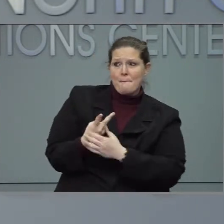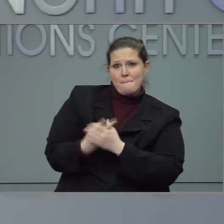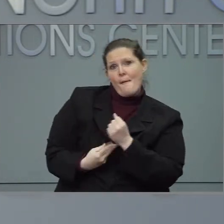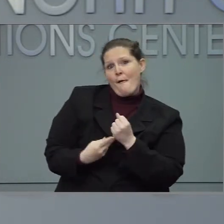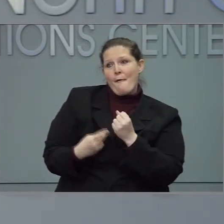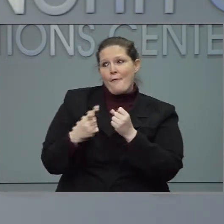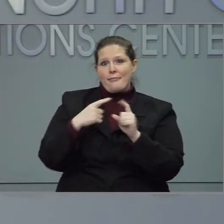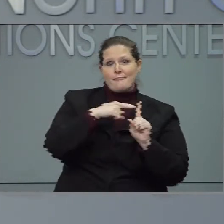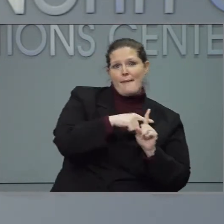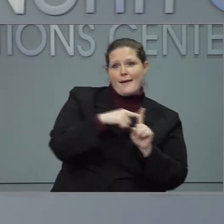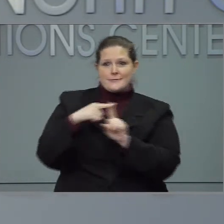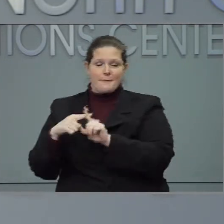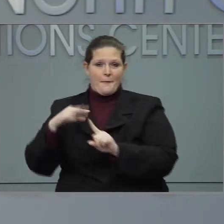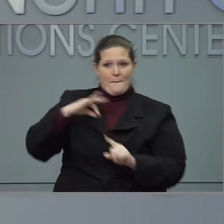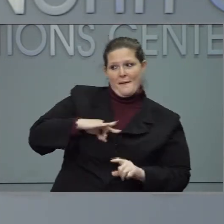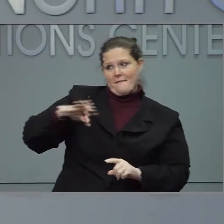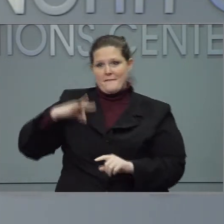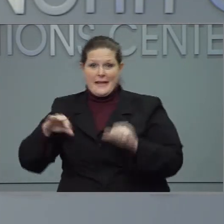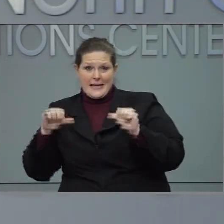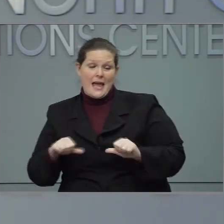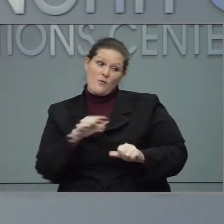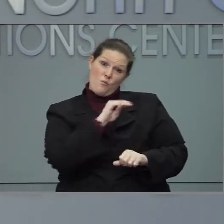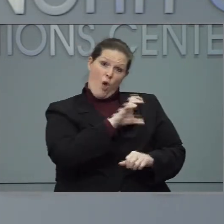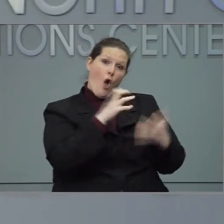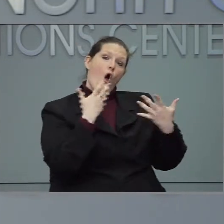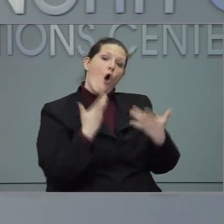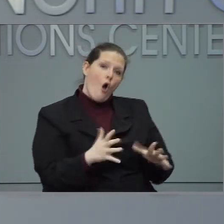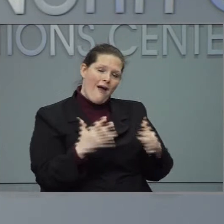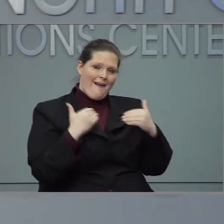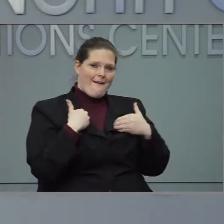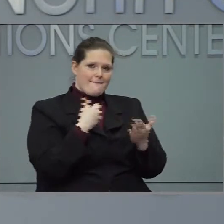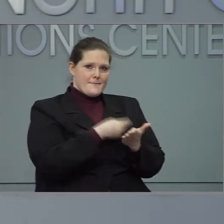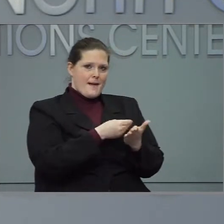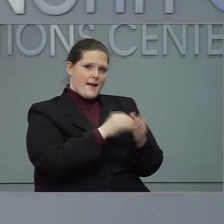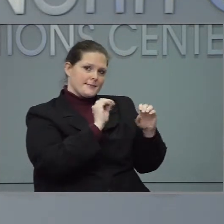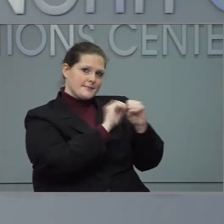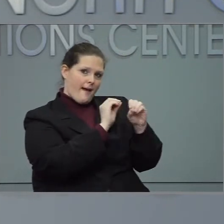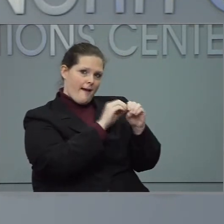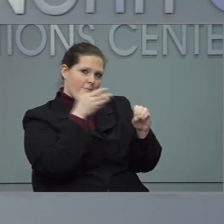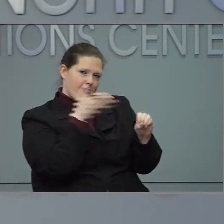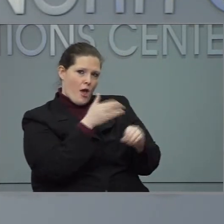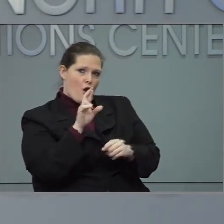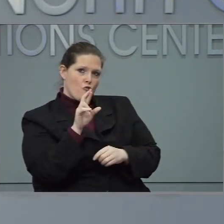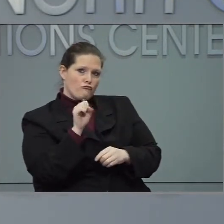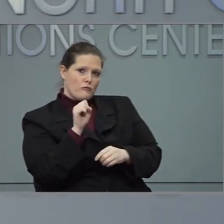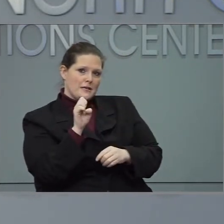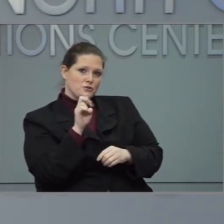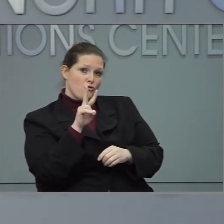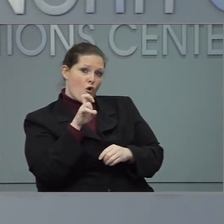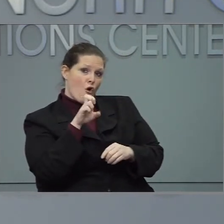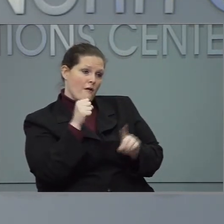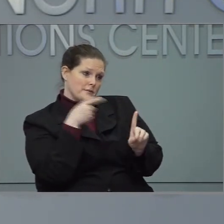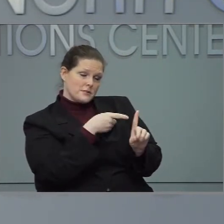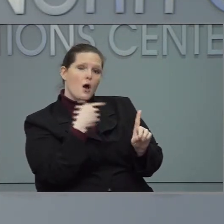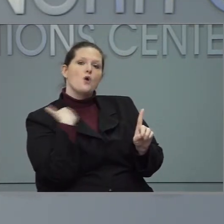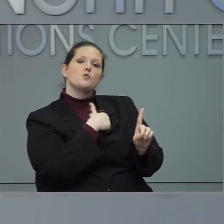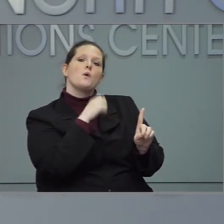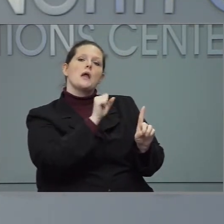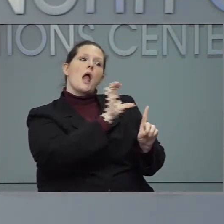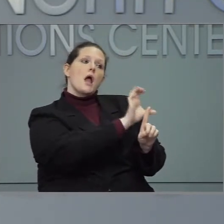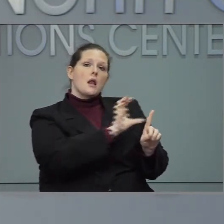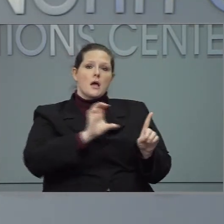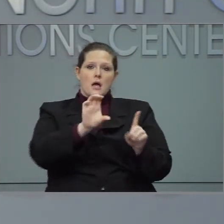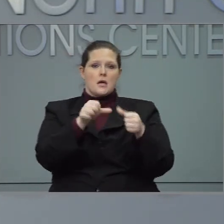up cash reserves, we can make down payments on the first couple of years of